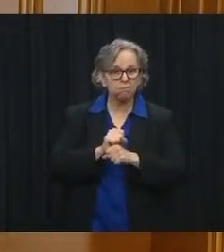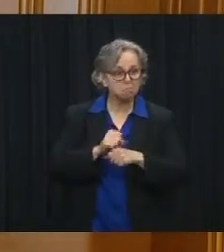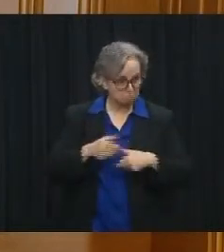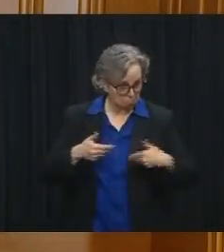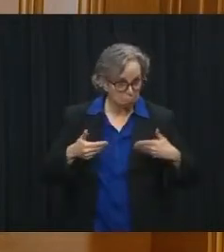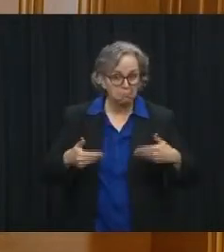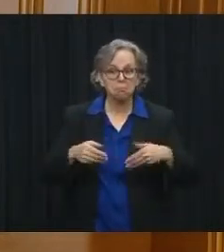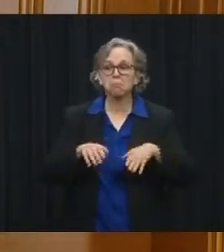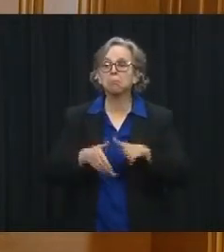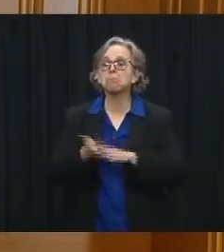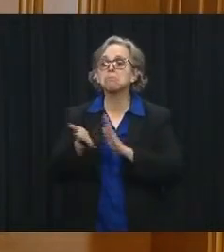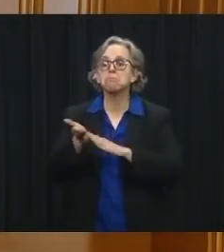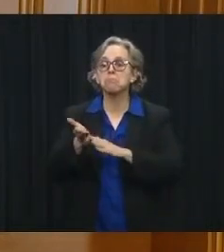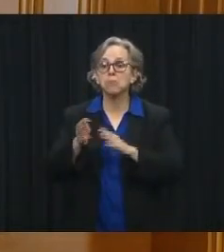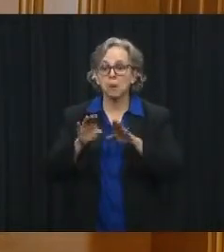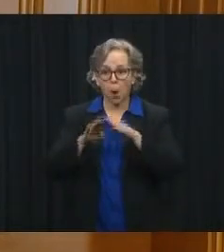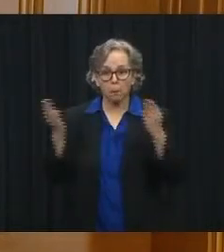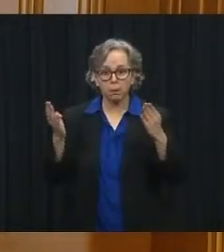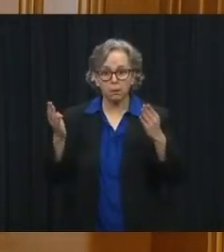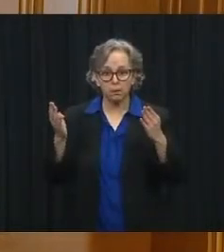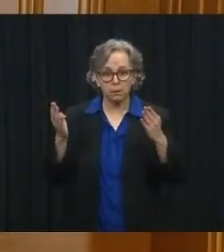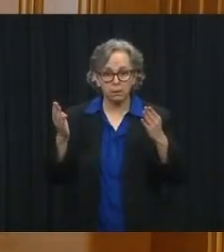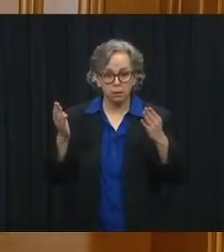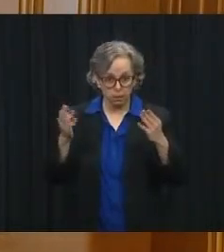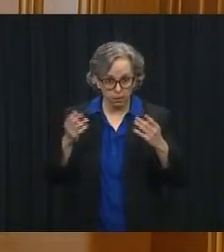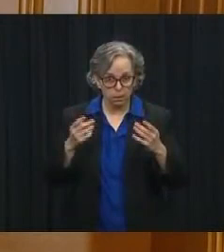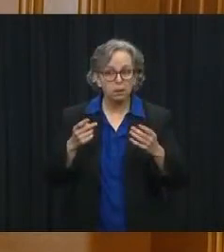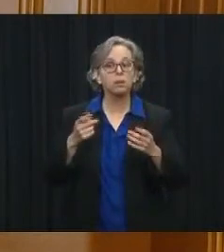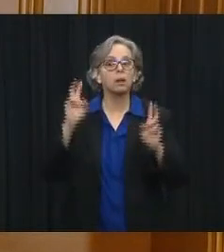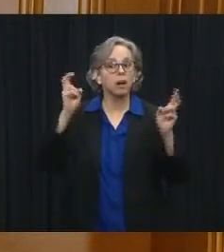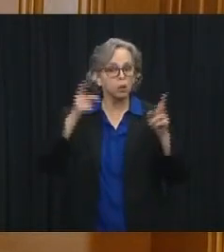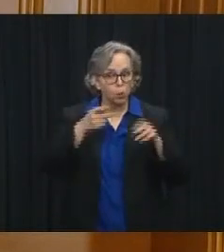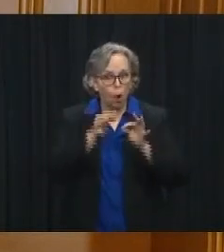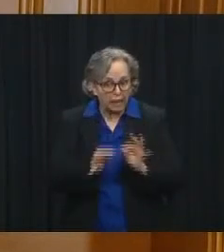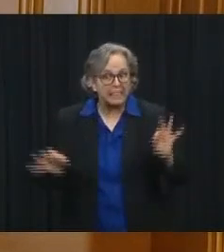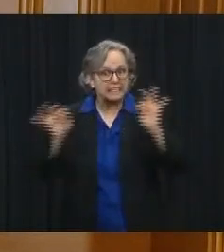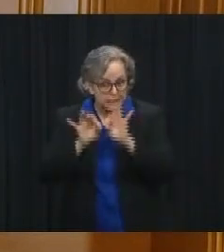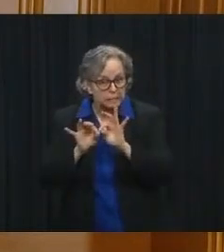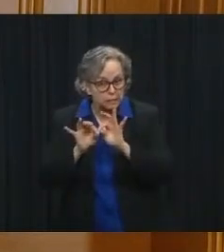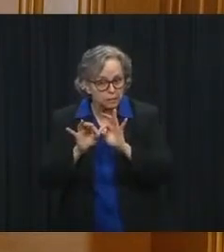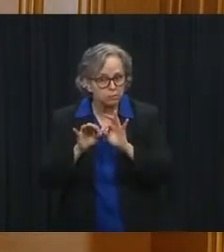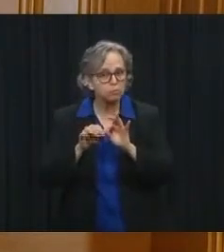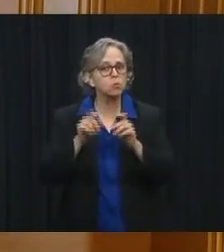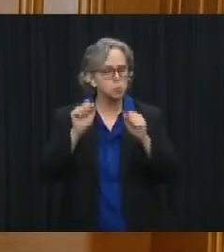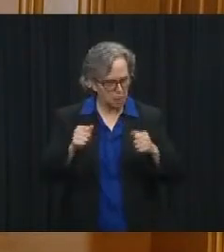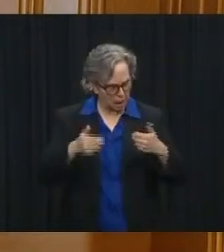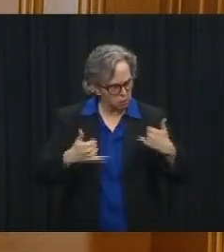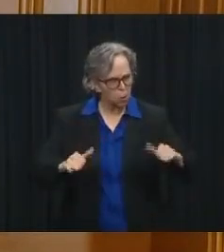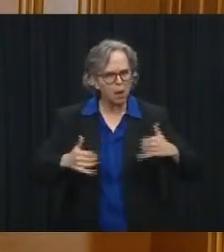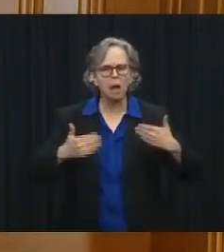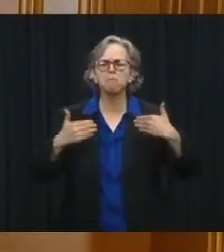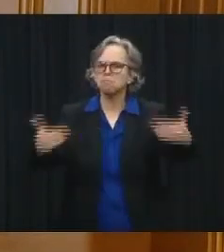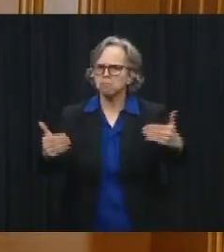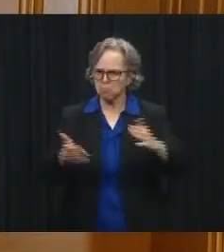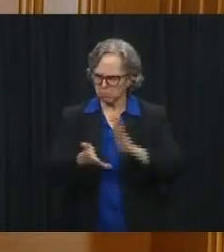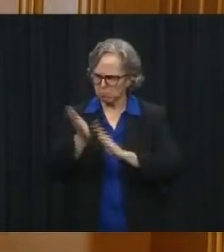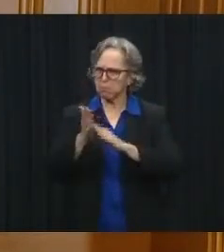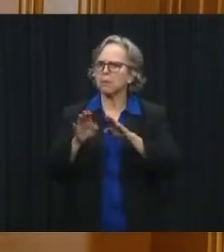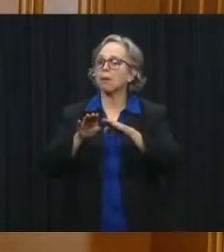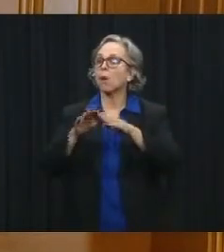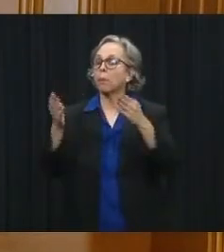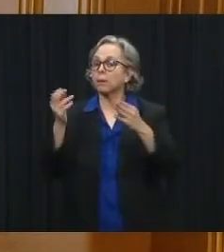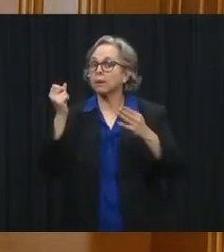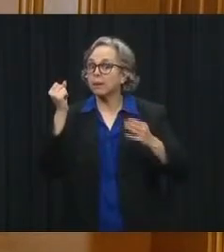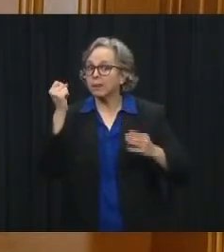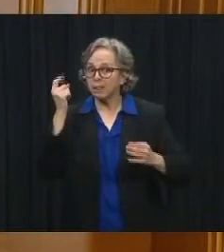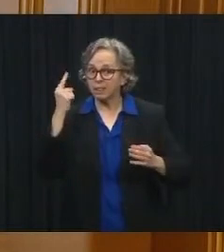then certainly, and you're an essential service, then certainly you can, in fact, stay open. If you're in the supply chain